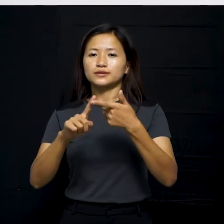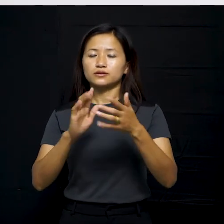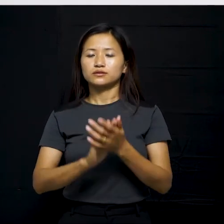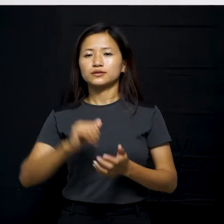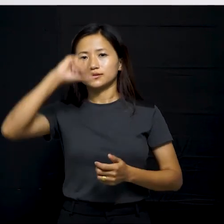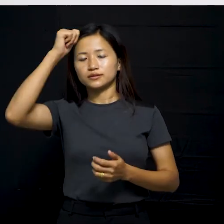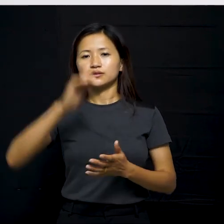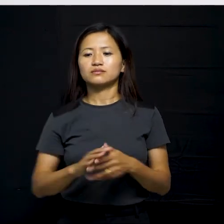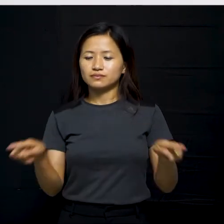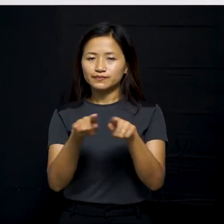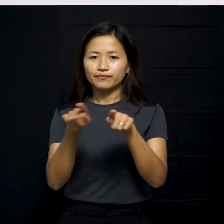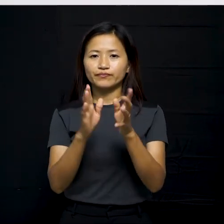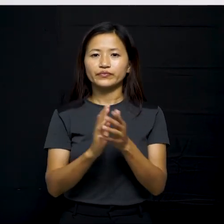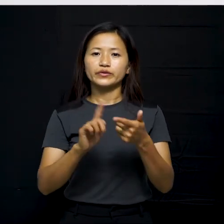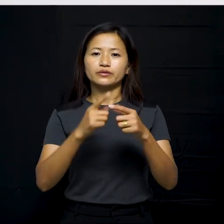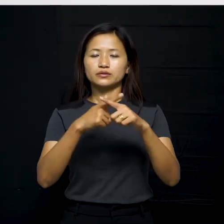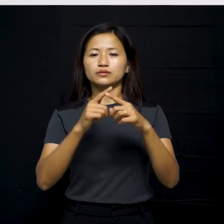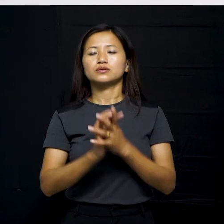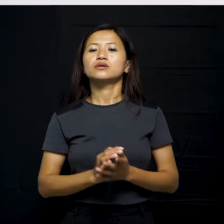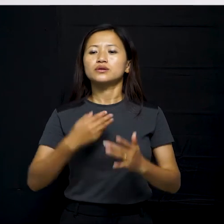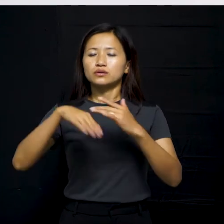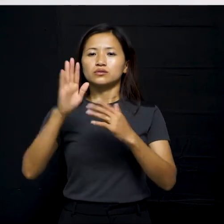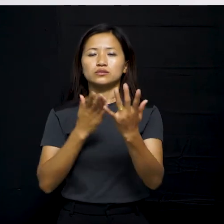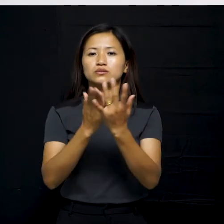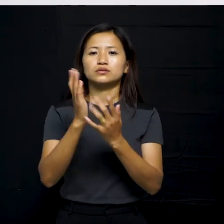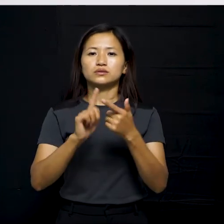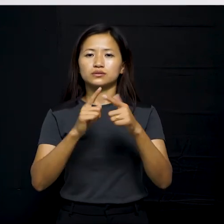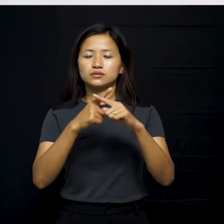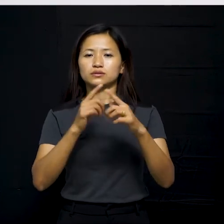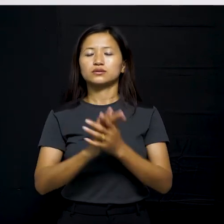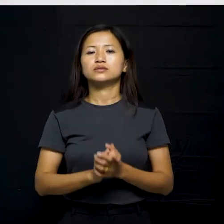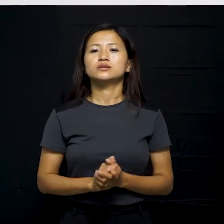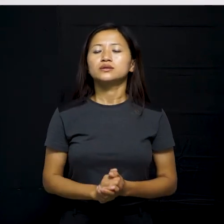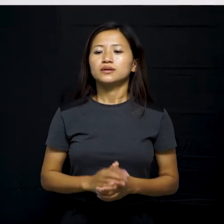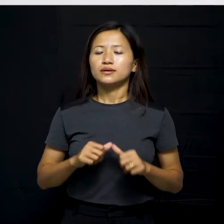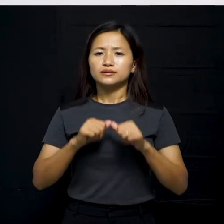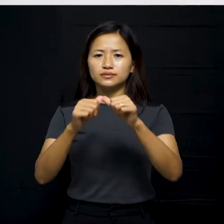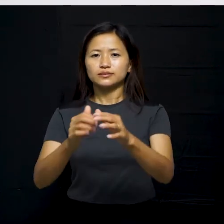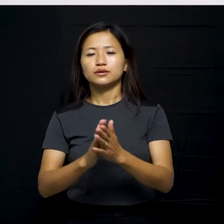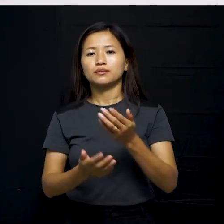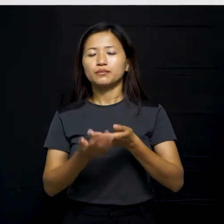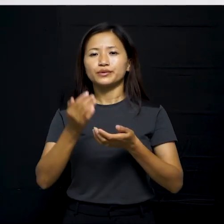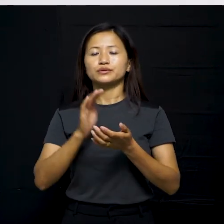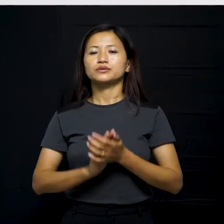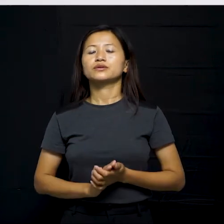much related to the exercises, okay? If you go through the exercises, you can also answer most of